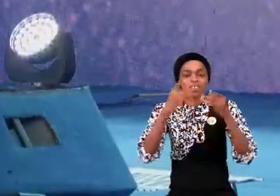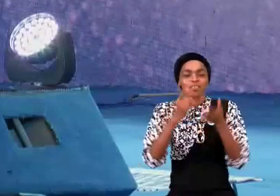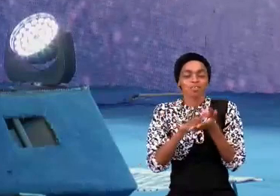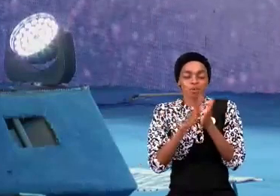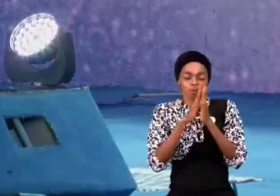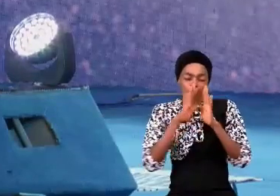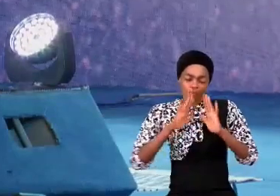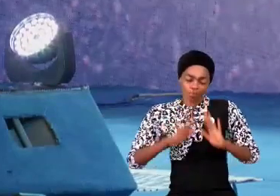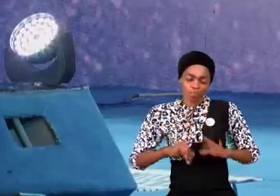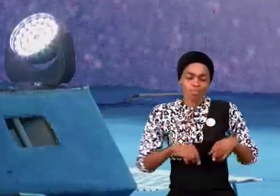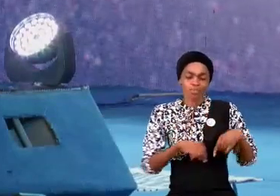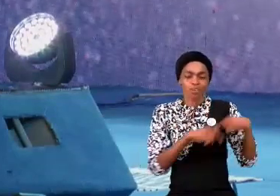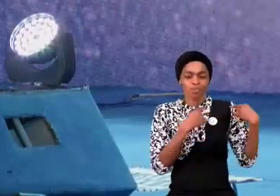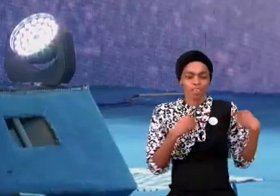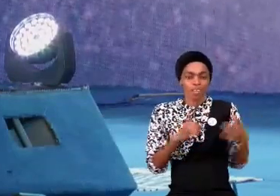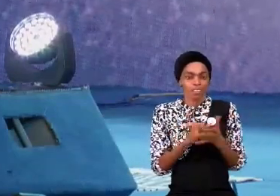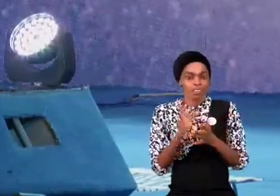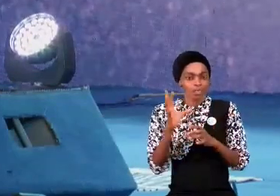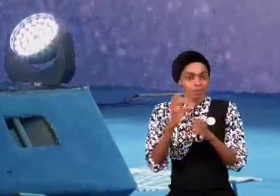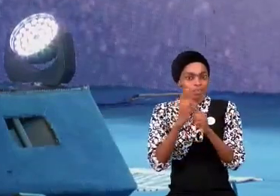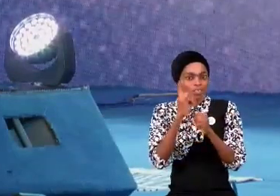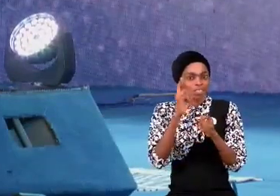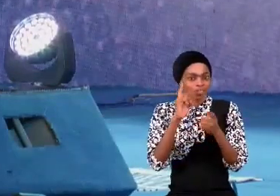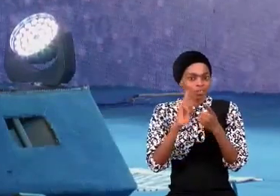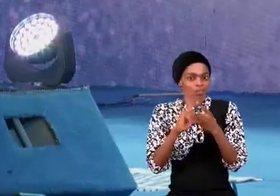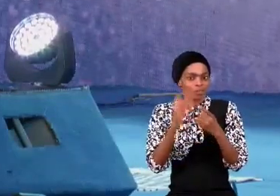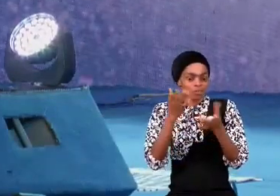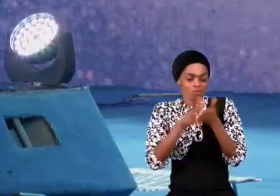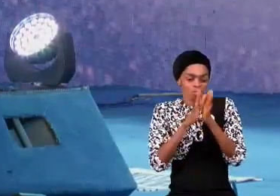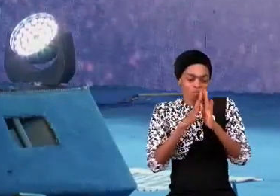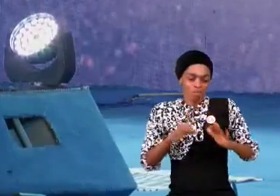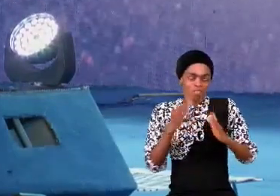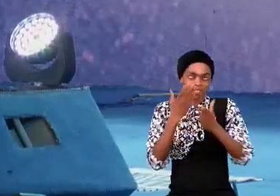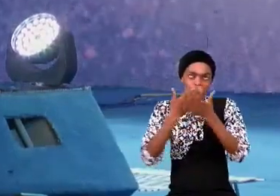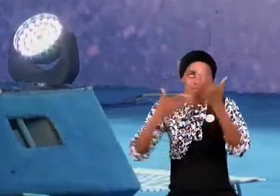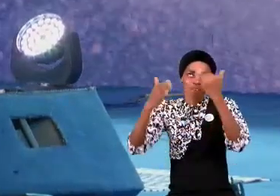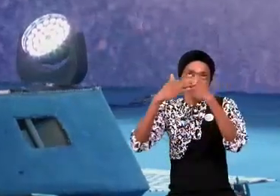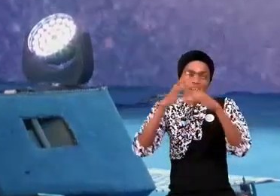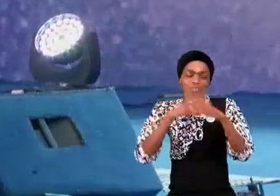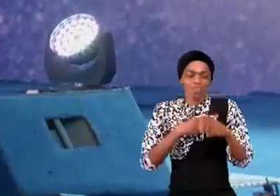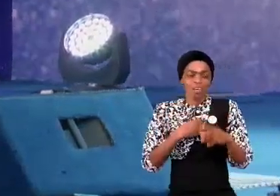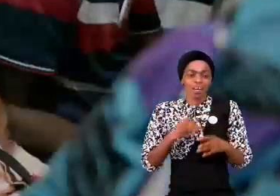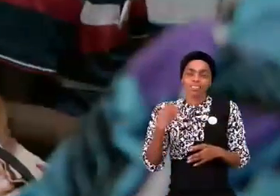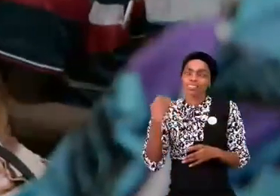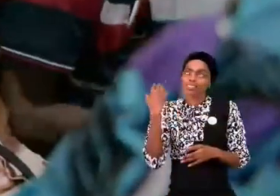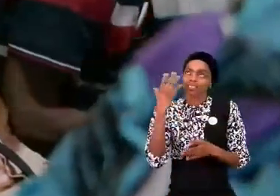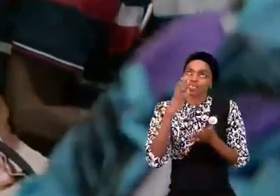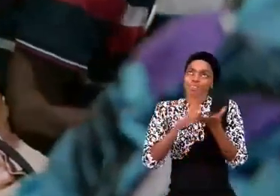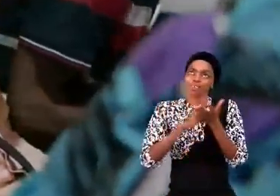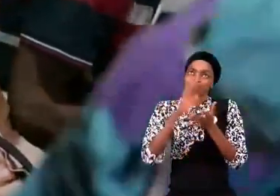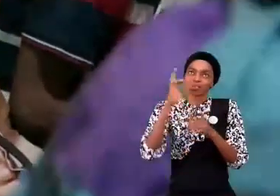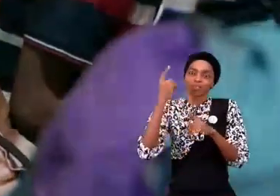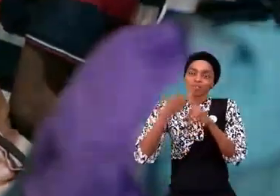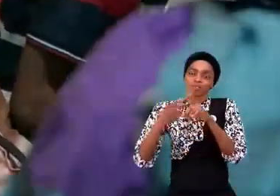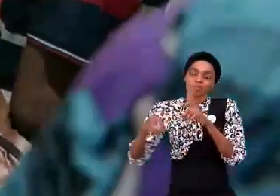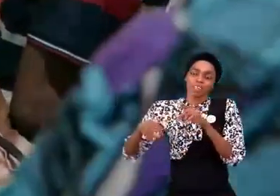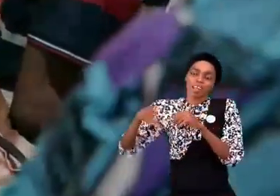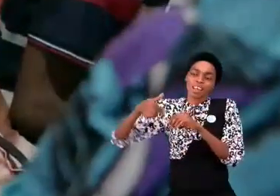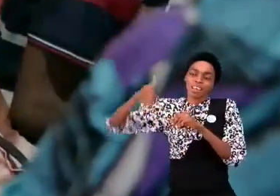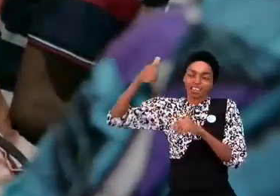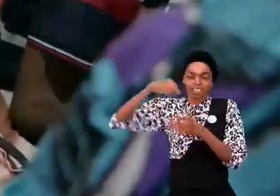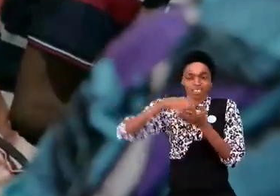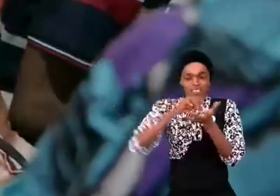and glory from the highest. Look at Matthew chapter 8. We're looking at verse